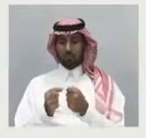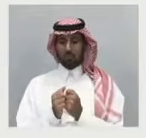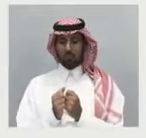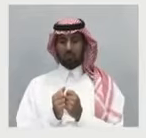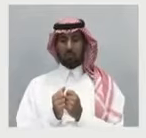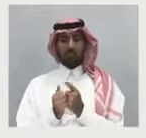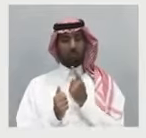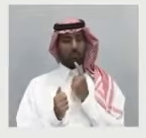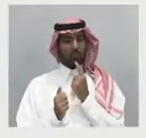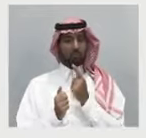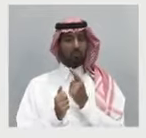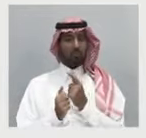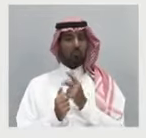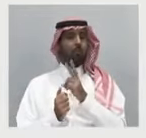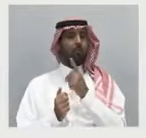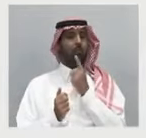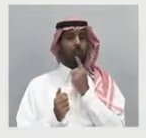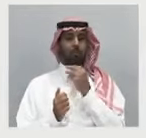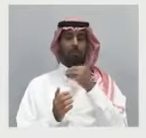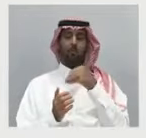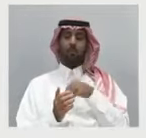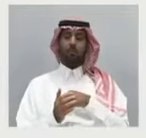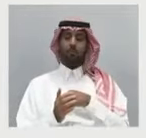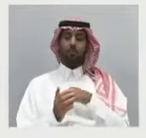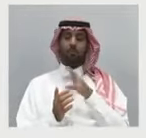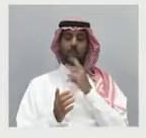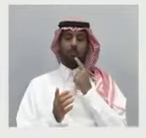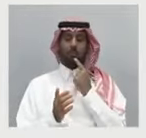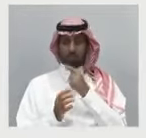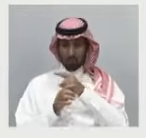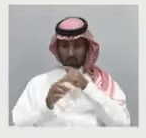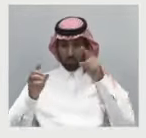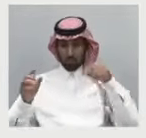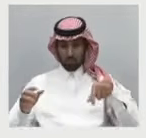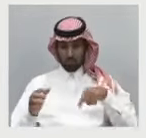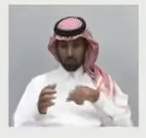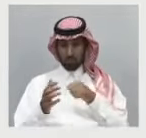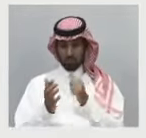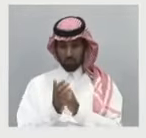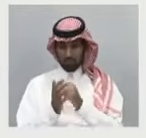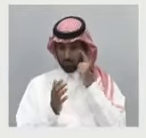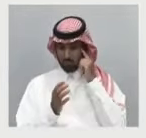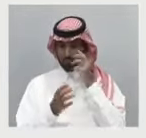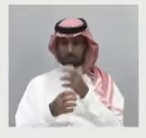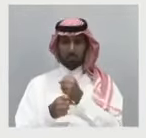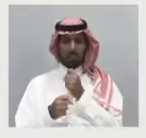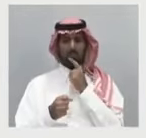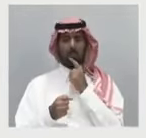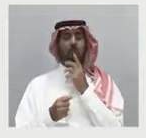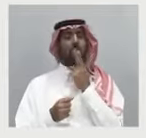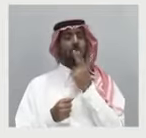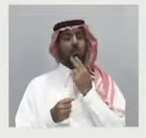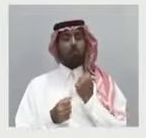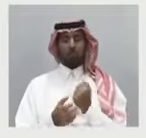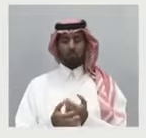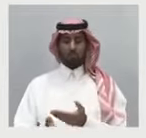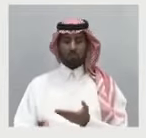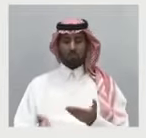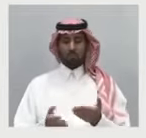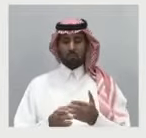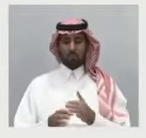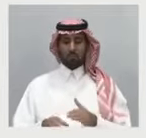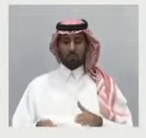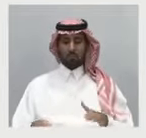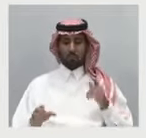designer, makes indoor spaces functional, safe, and beautiful by